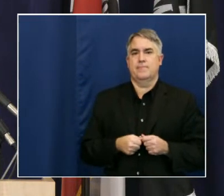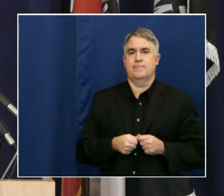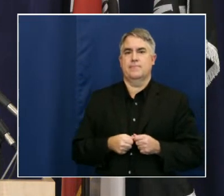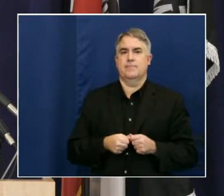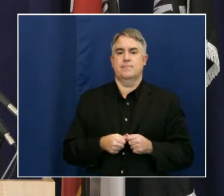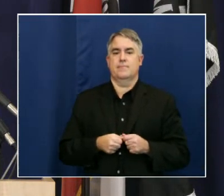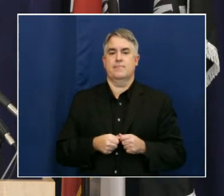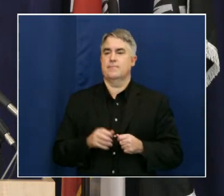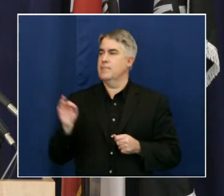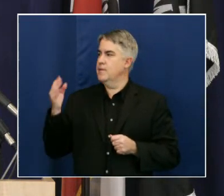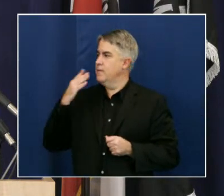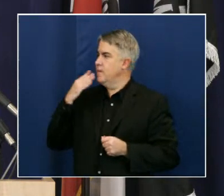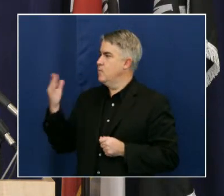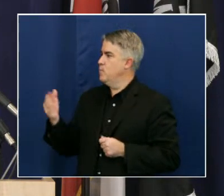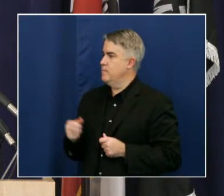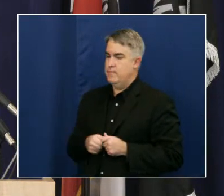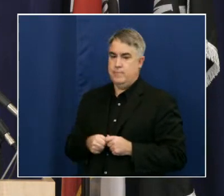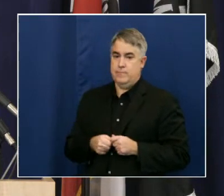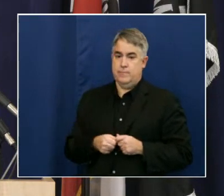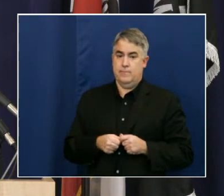Thank you. Yep. Next question.